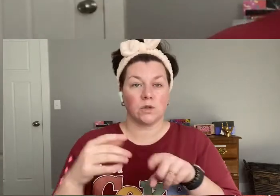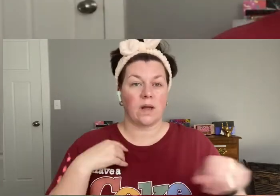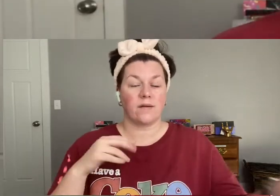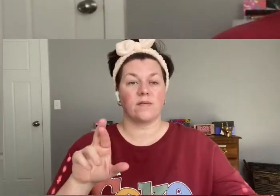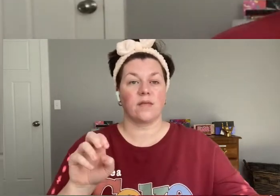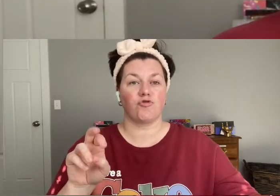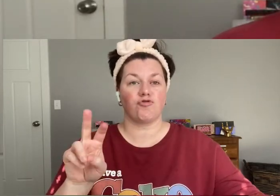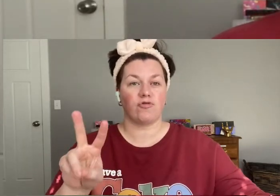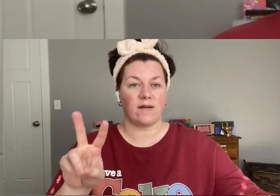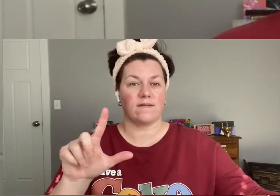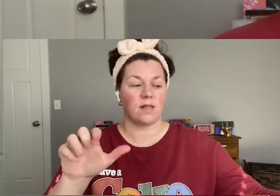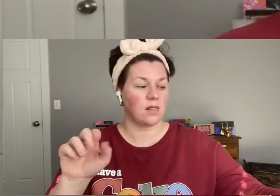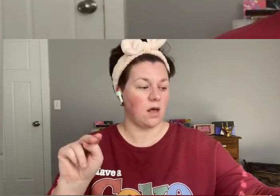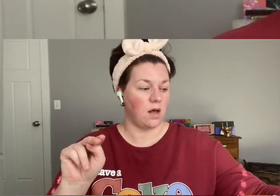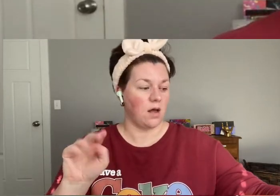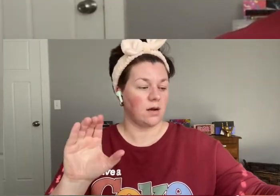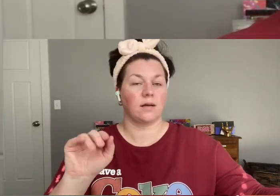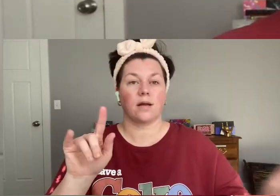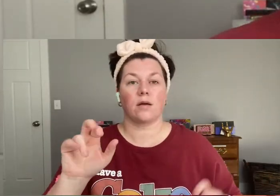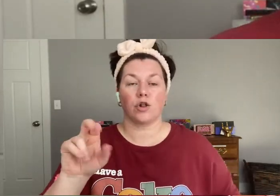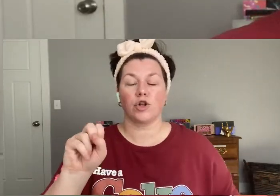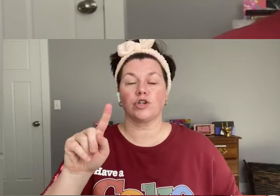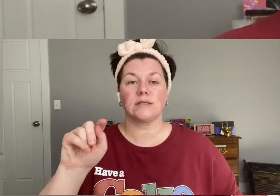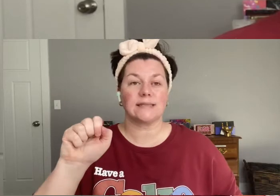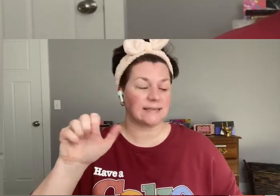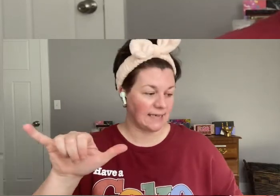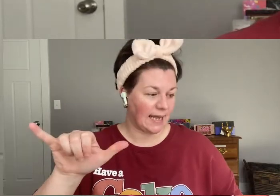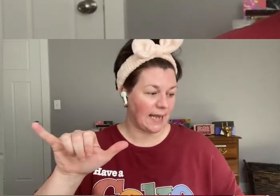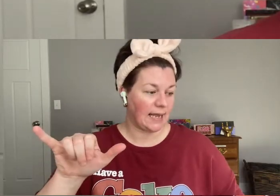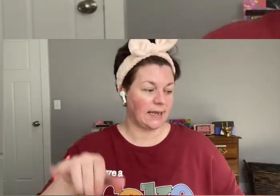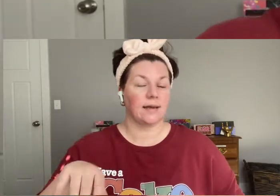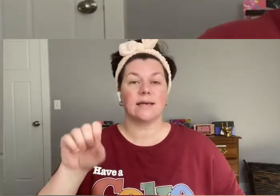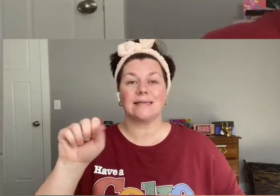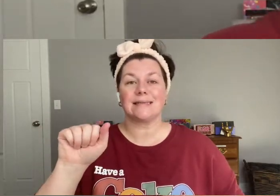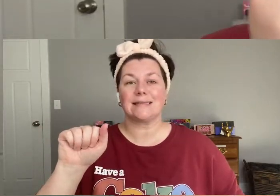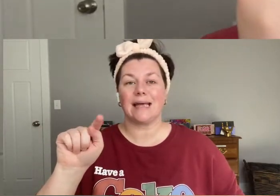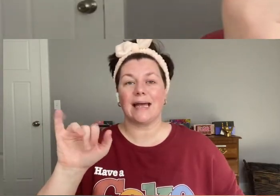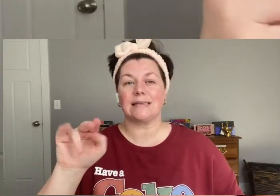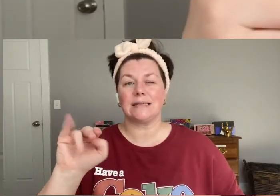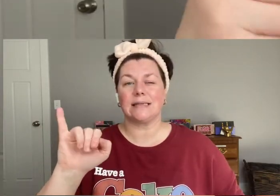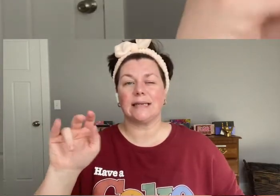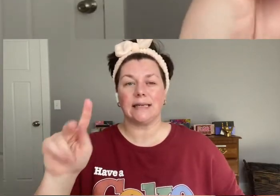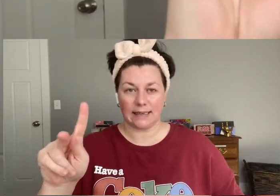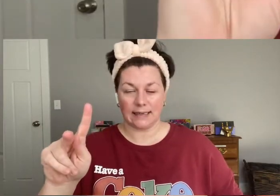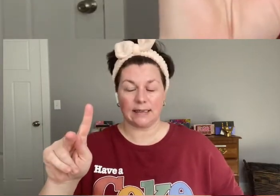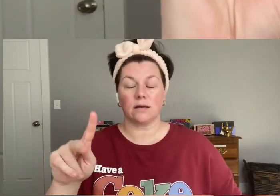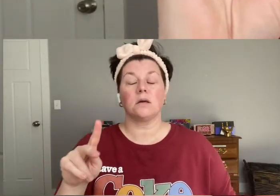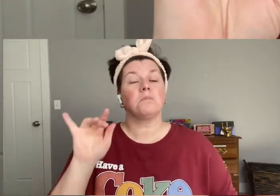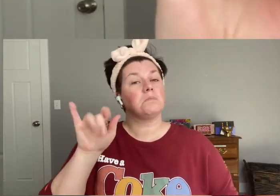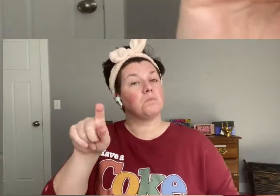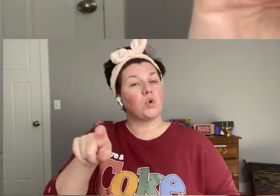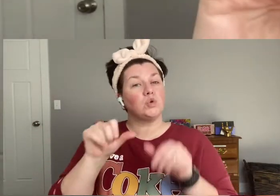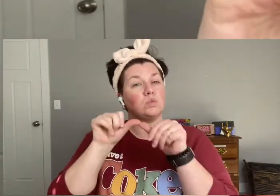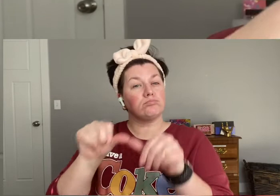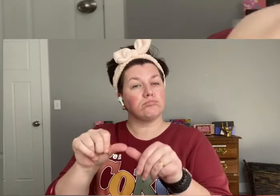spots peeking through. It's a beautiful day outside. And then I also have this Revlon Colorstay